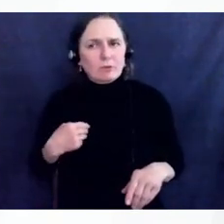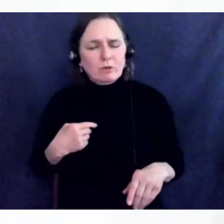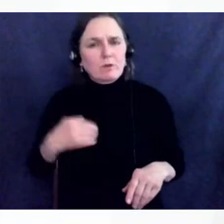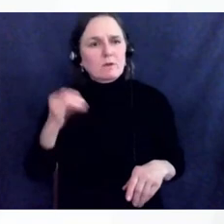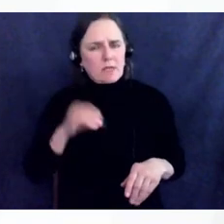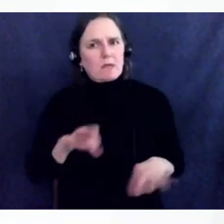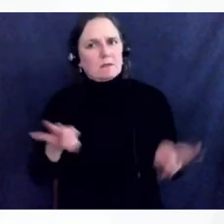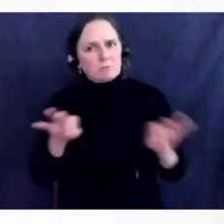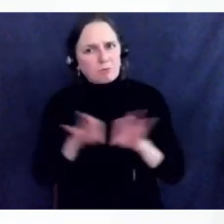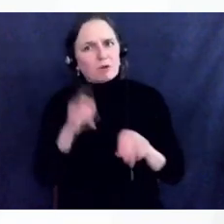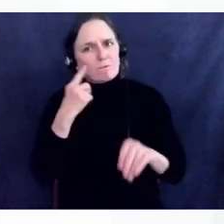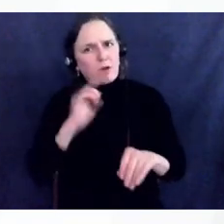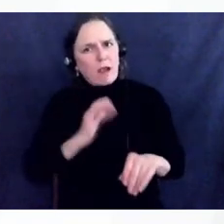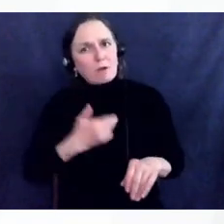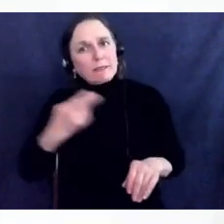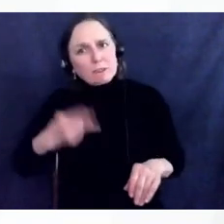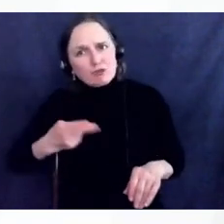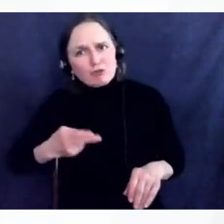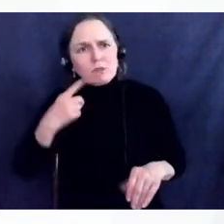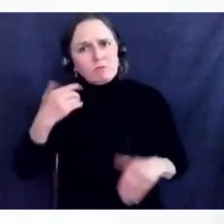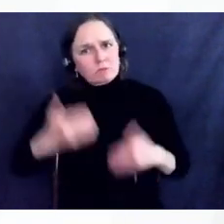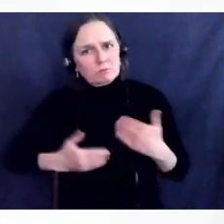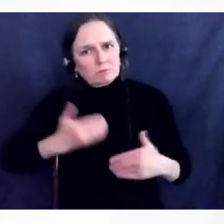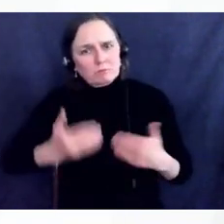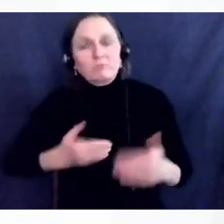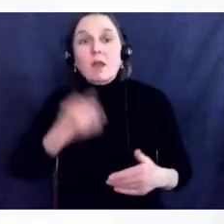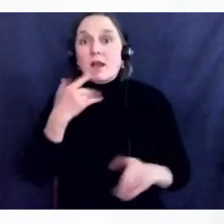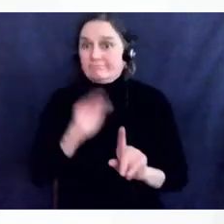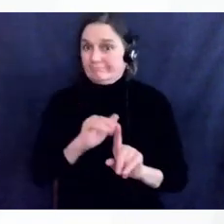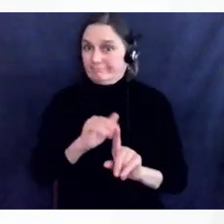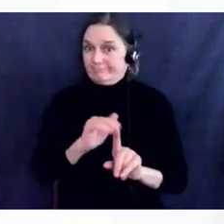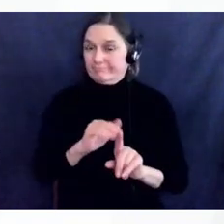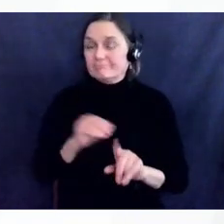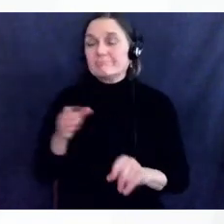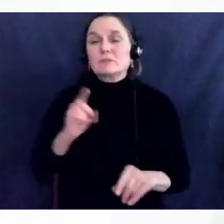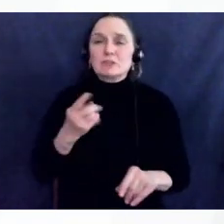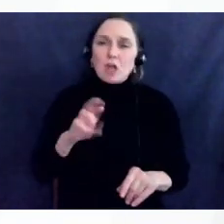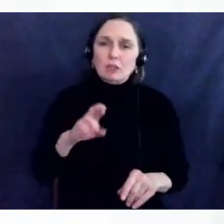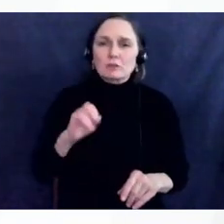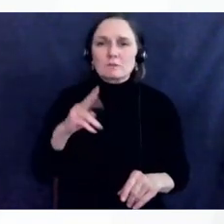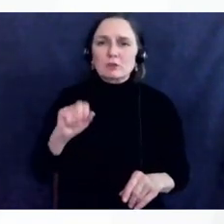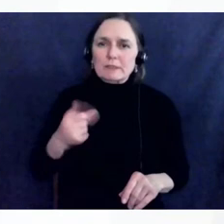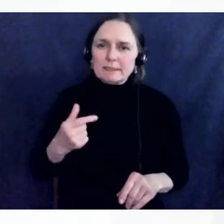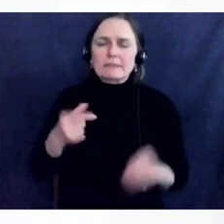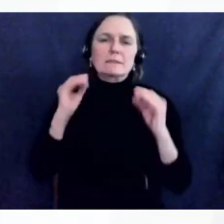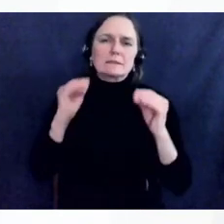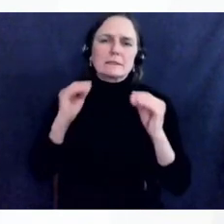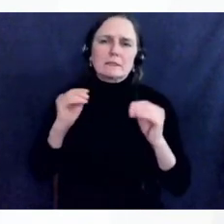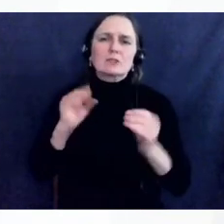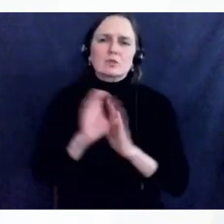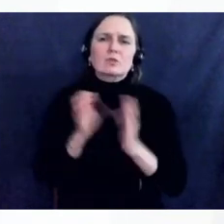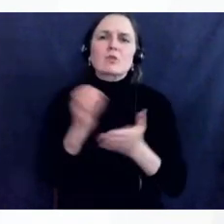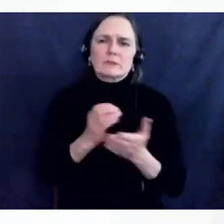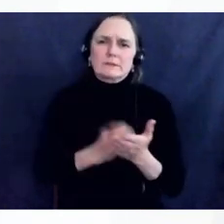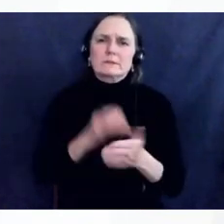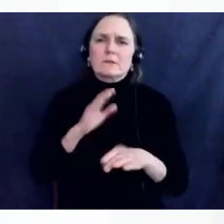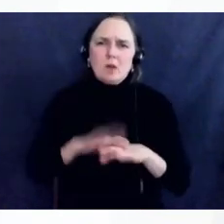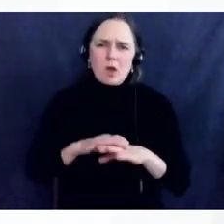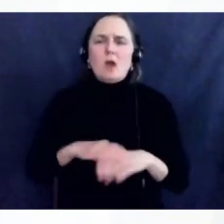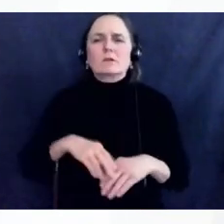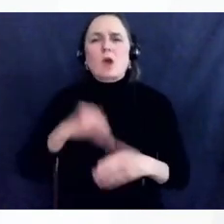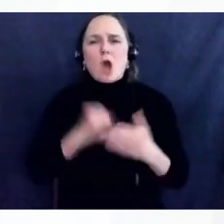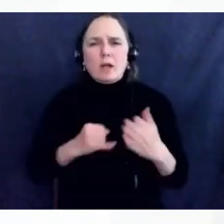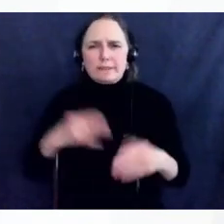and representation in American art, which will include, of course, Lawrence's work. She is also hosting